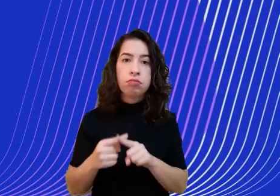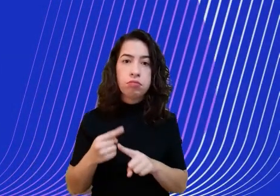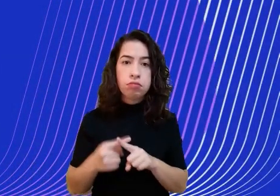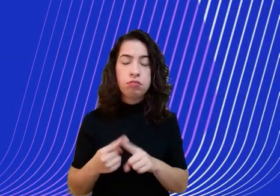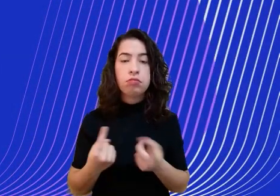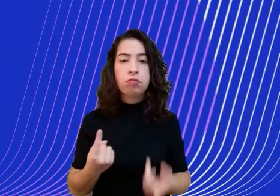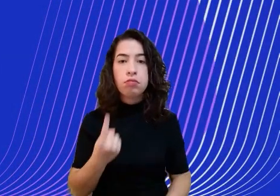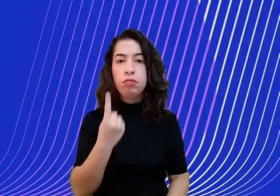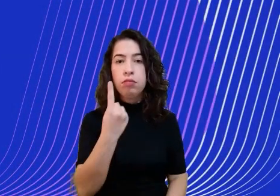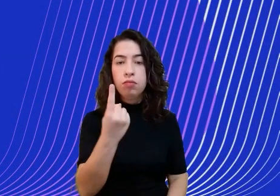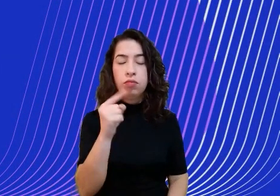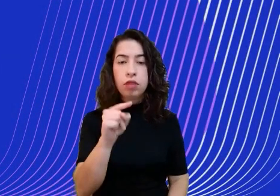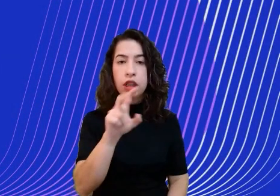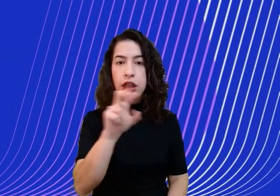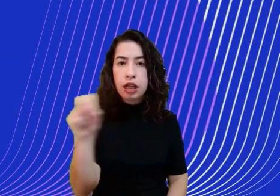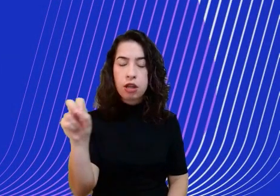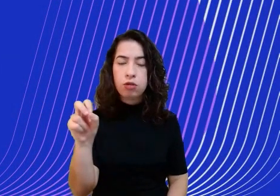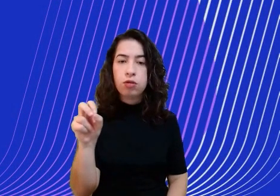it's over